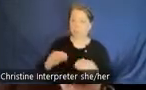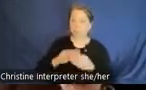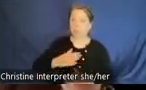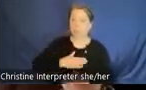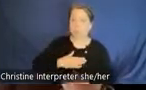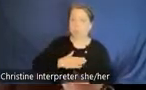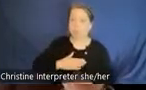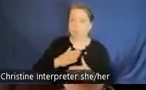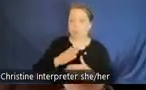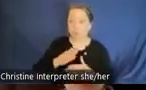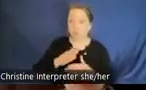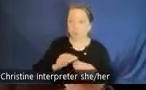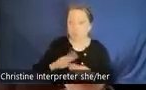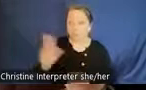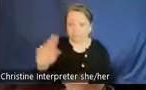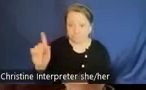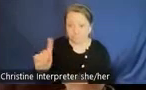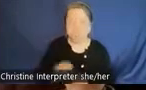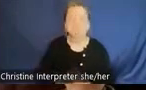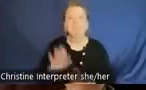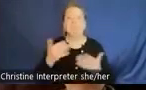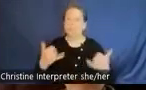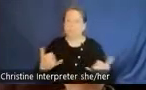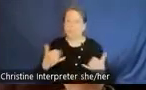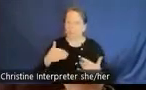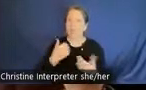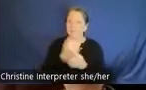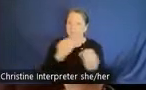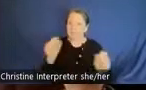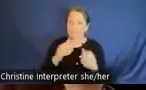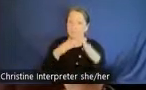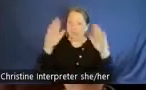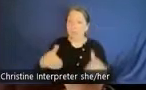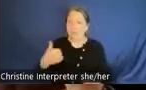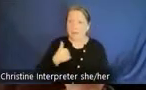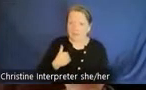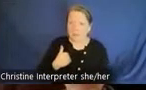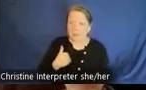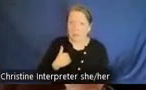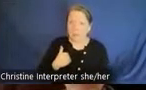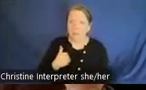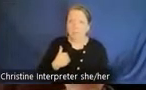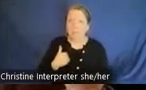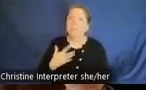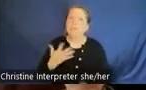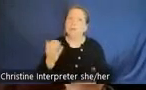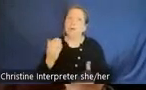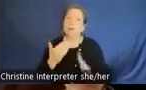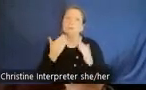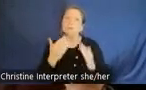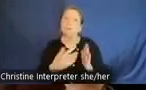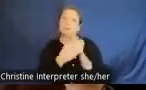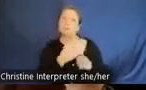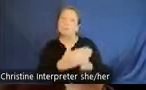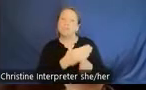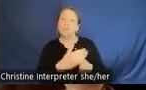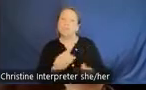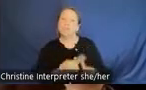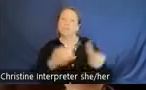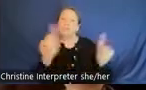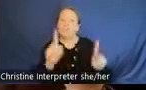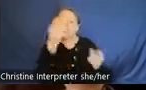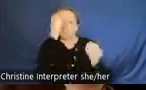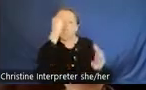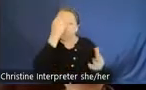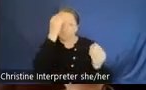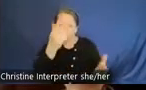housing now. So I wanted to share with you some information that is not so